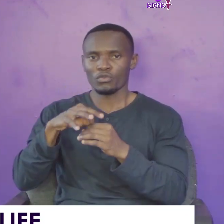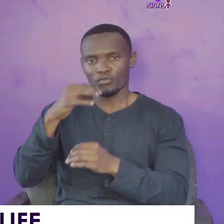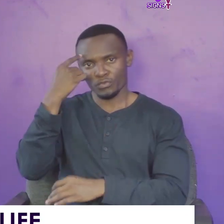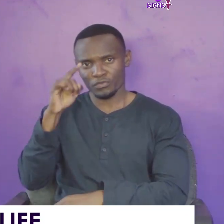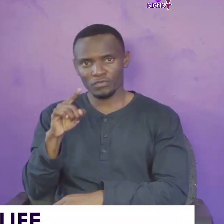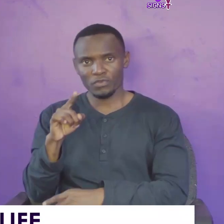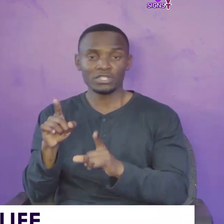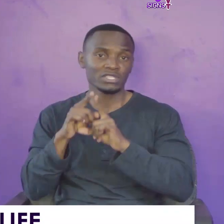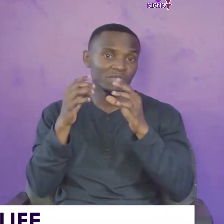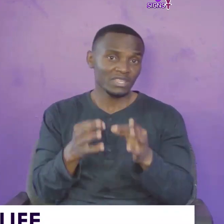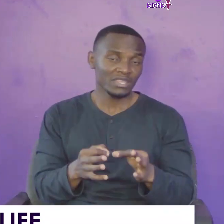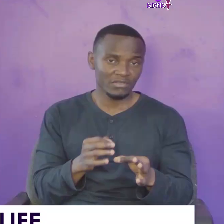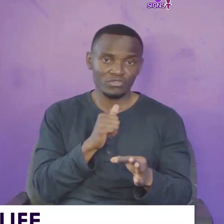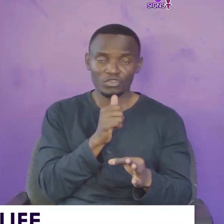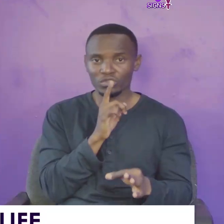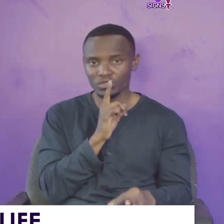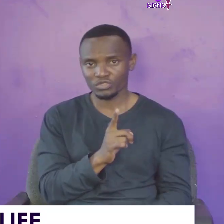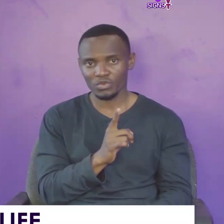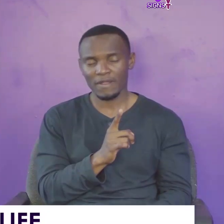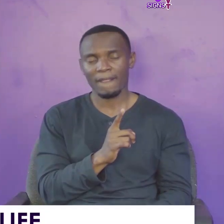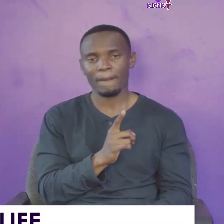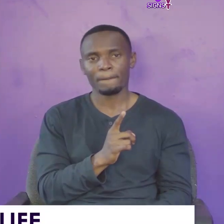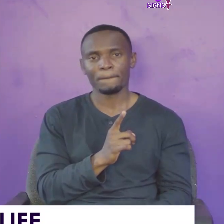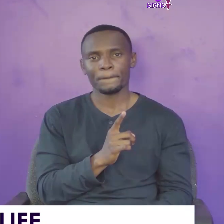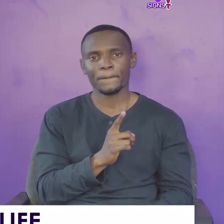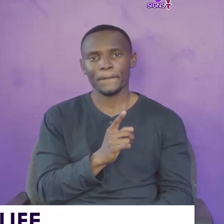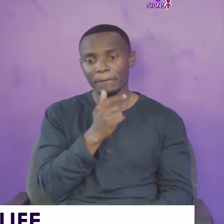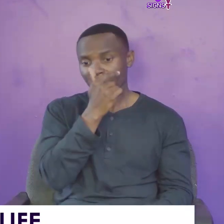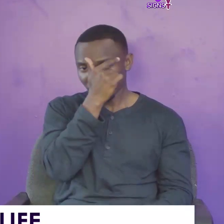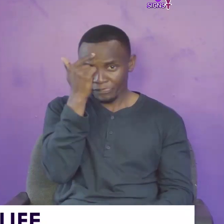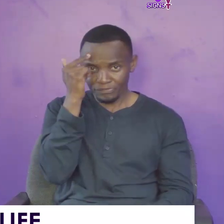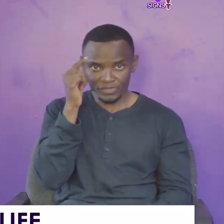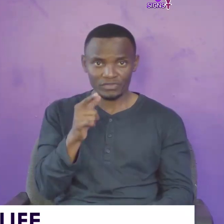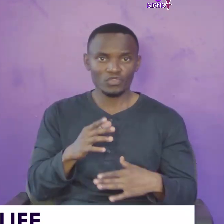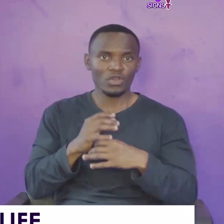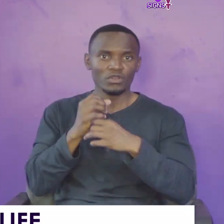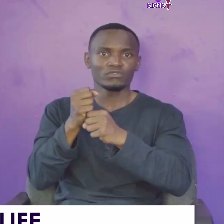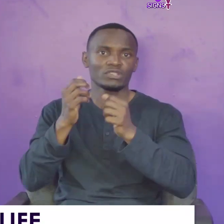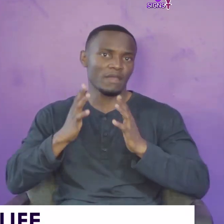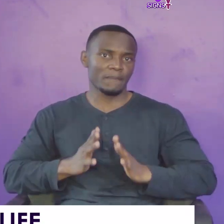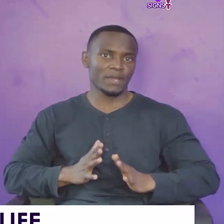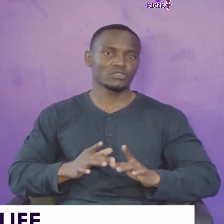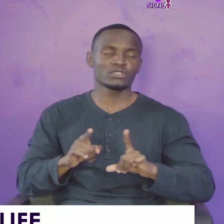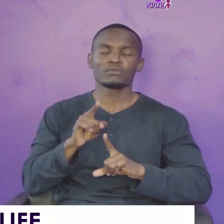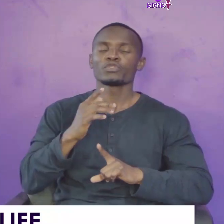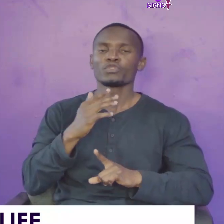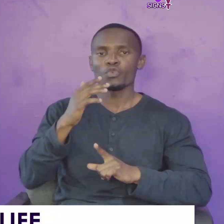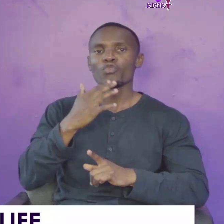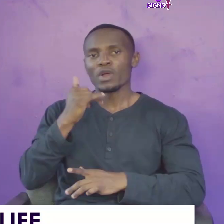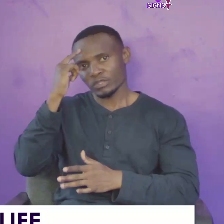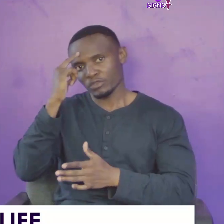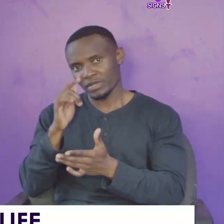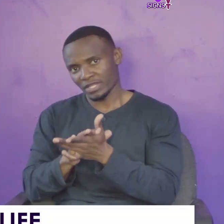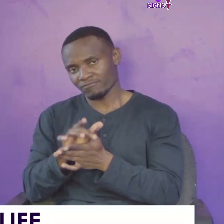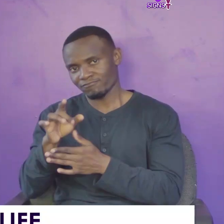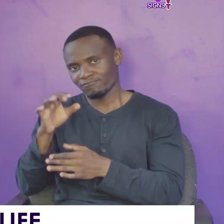in cases where you're not sure because you placed trust on someone, and you want to believe that they voted for the person that